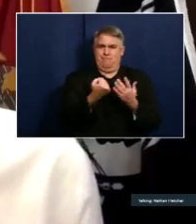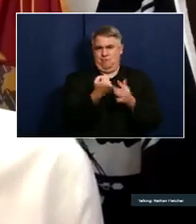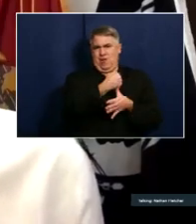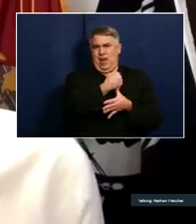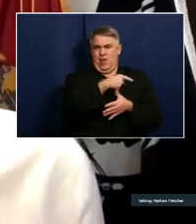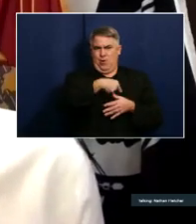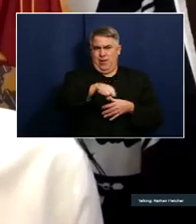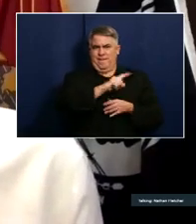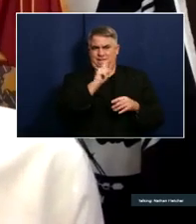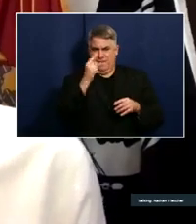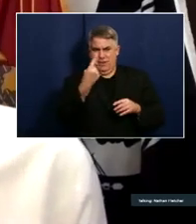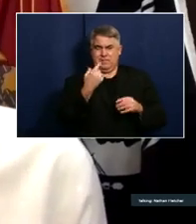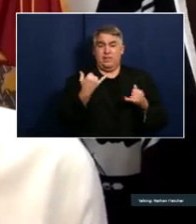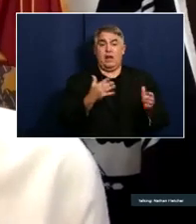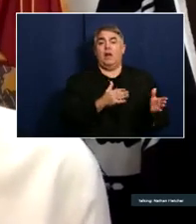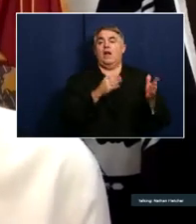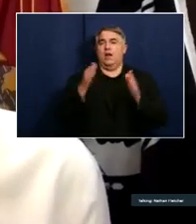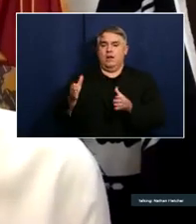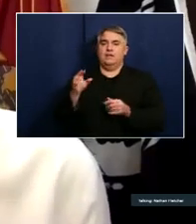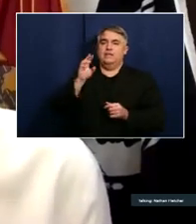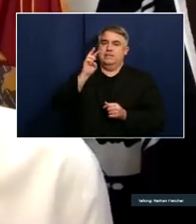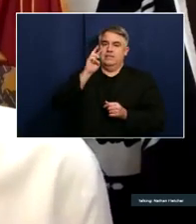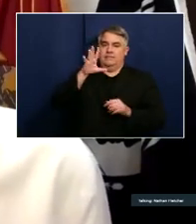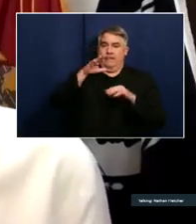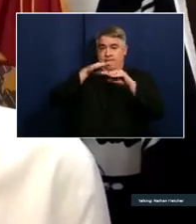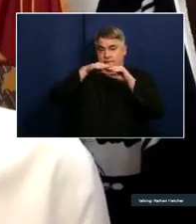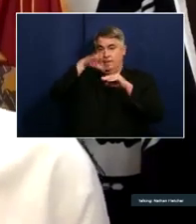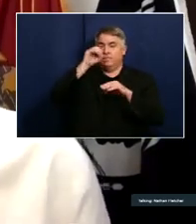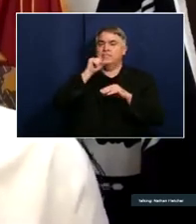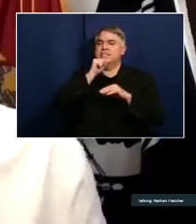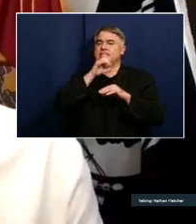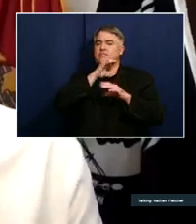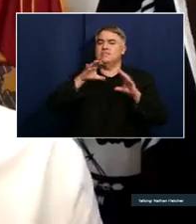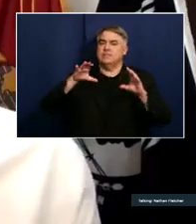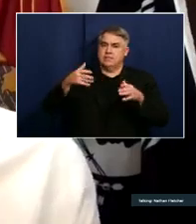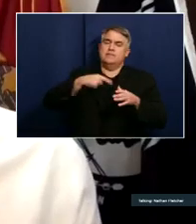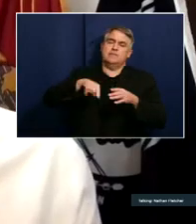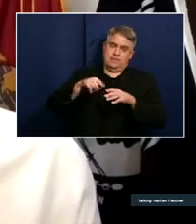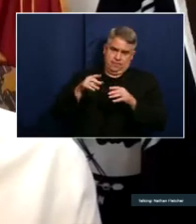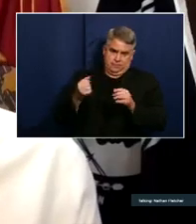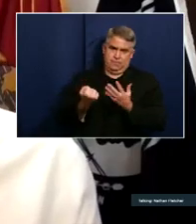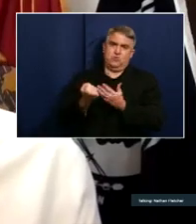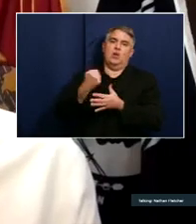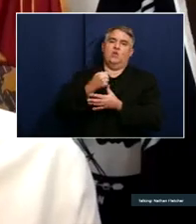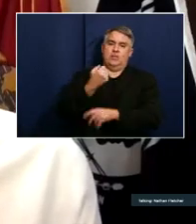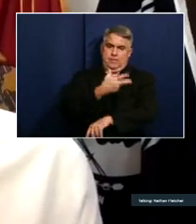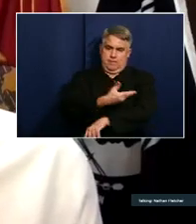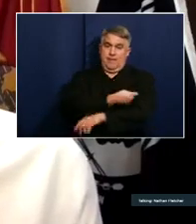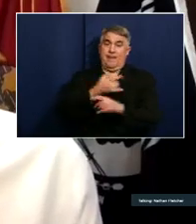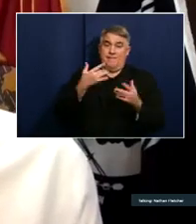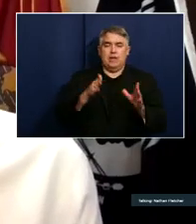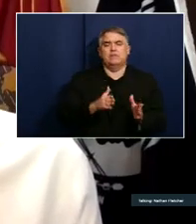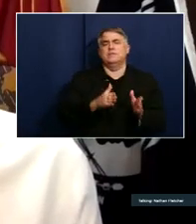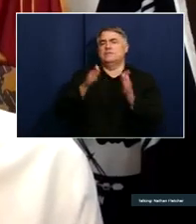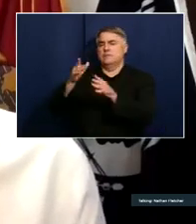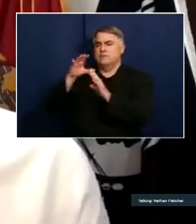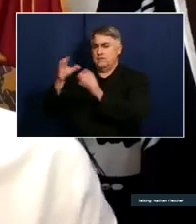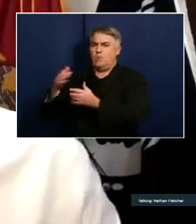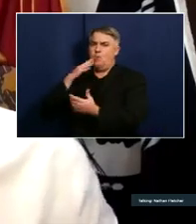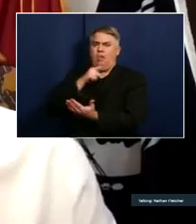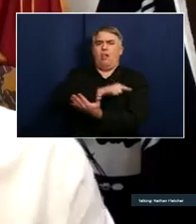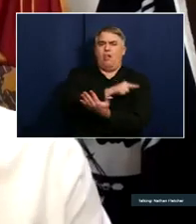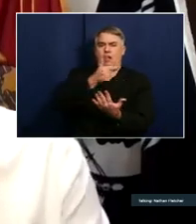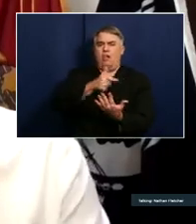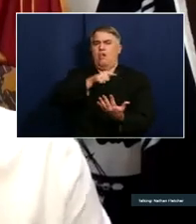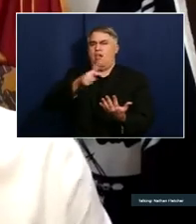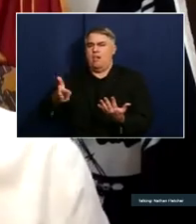vaccinating seniors 65 and older. Once we get through that and our seniors are not taking up all of our appointments, then